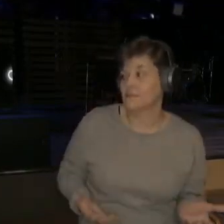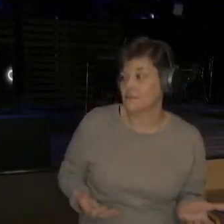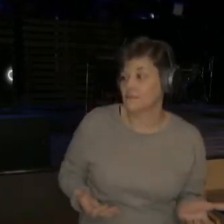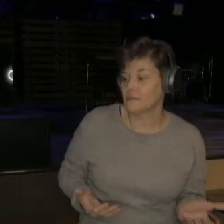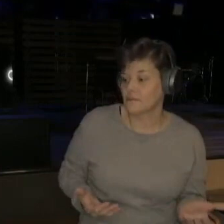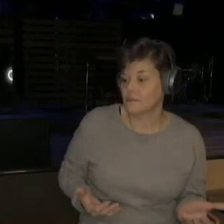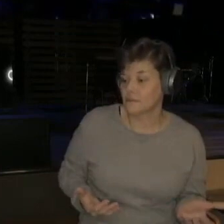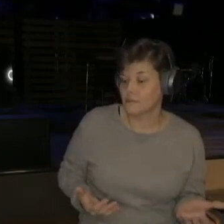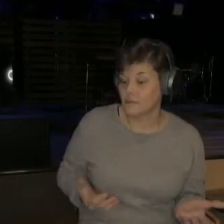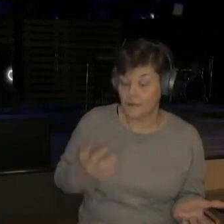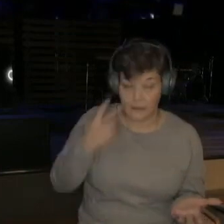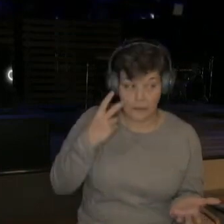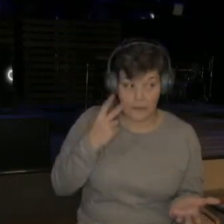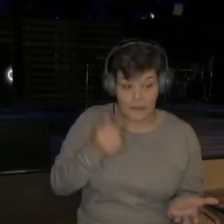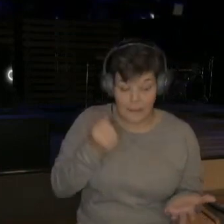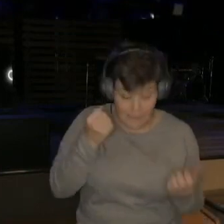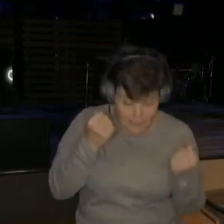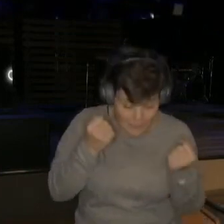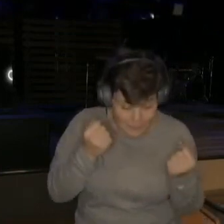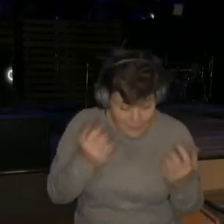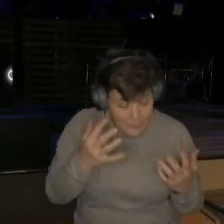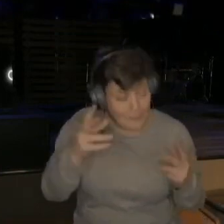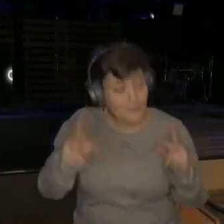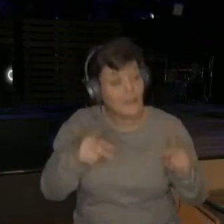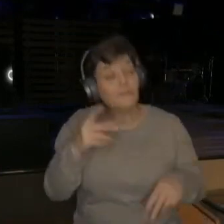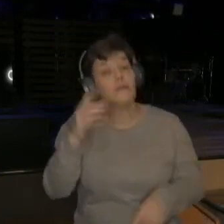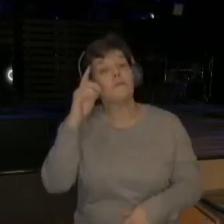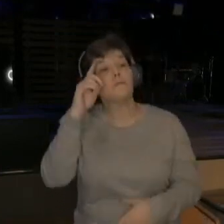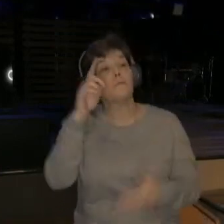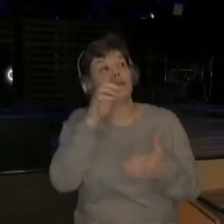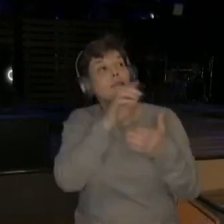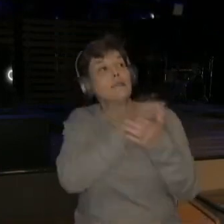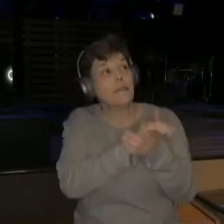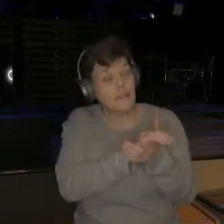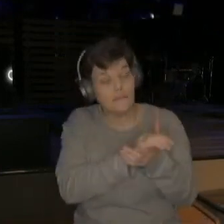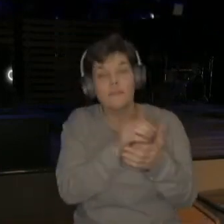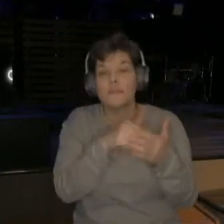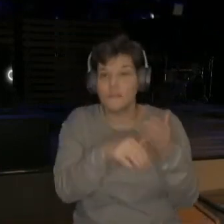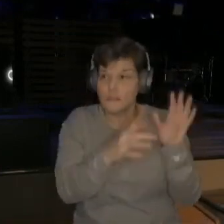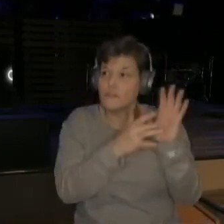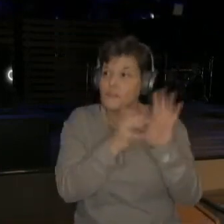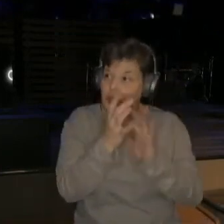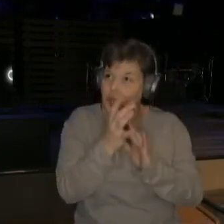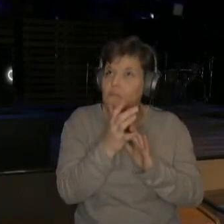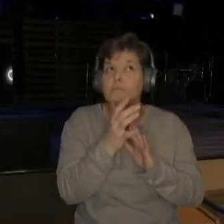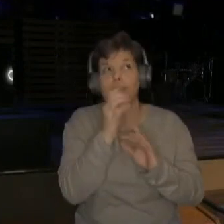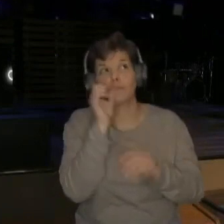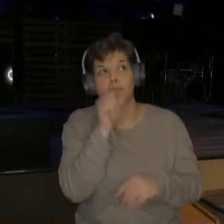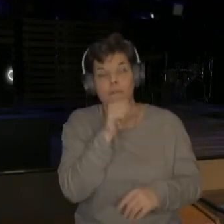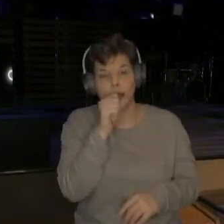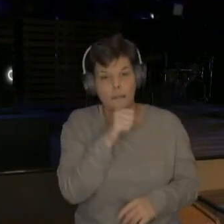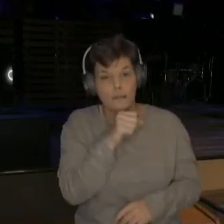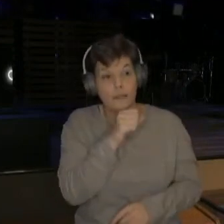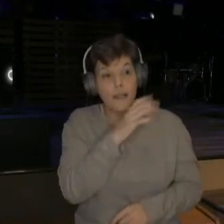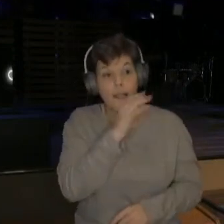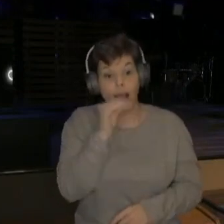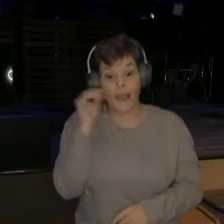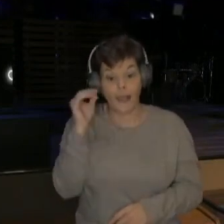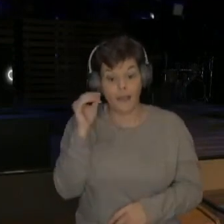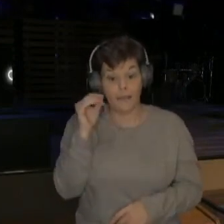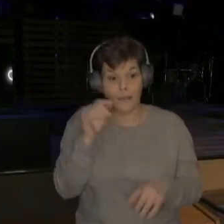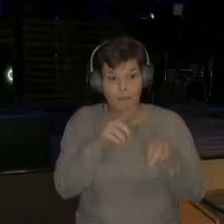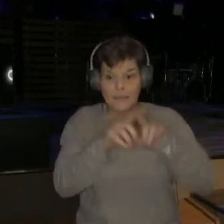You see, many people live their lives believing in Jesus, but also believing that they have to